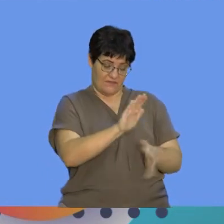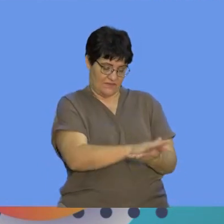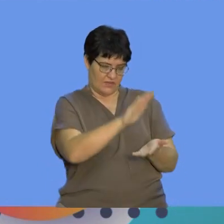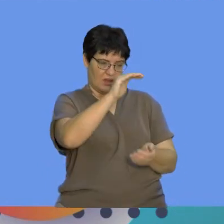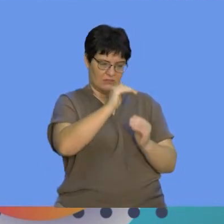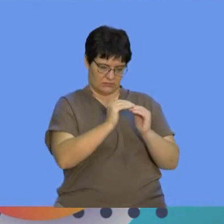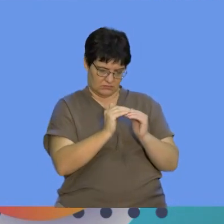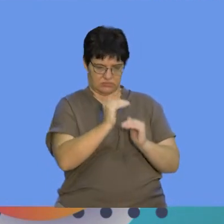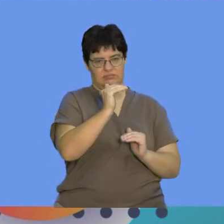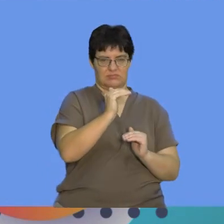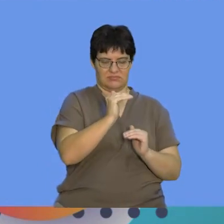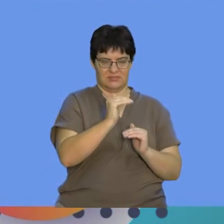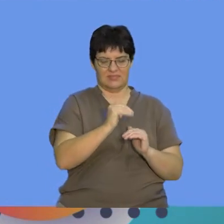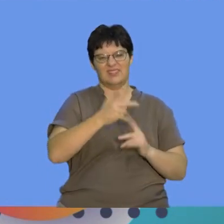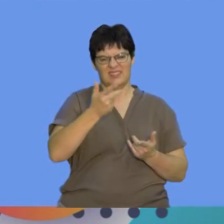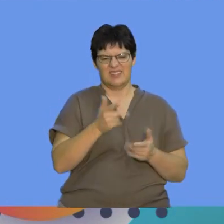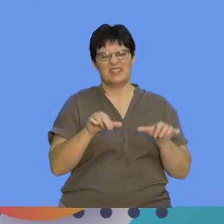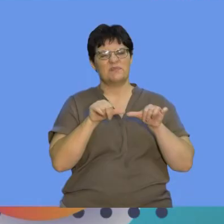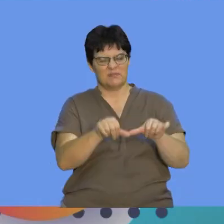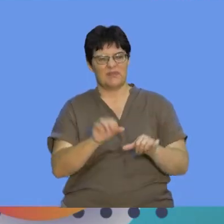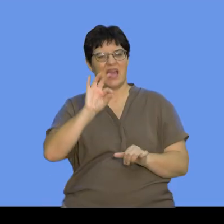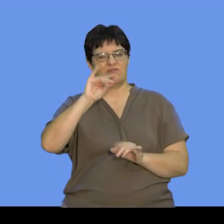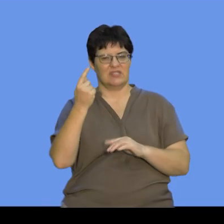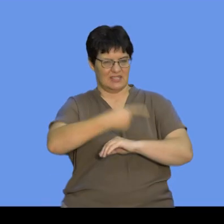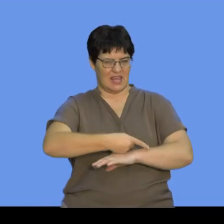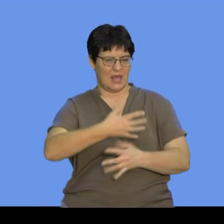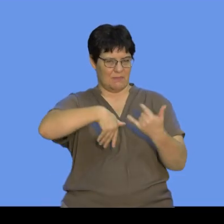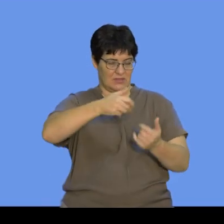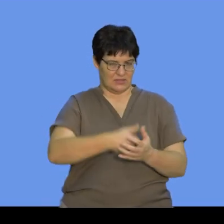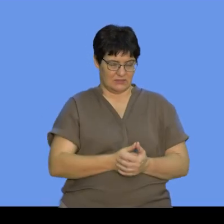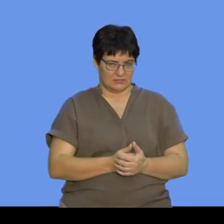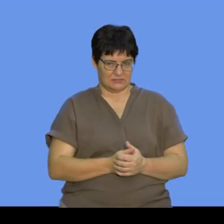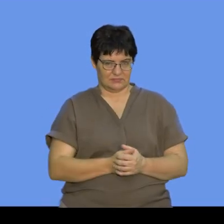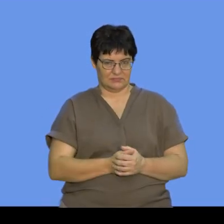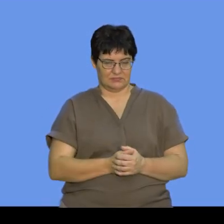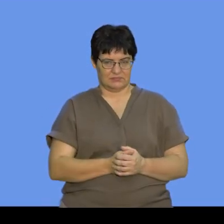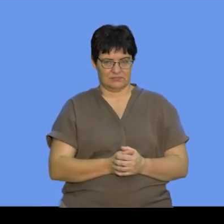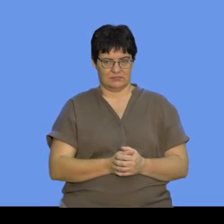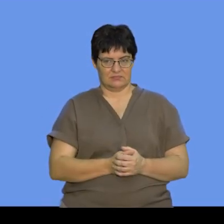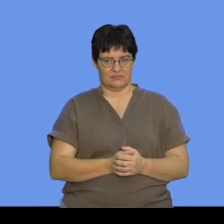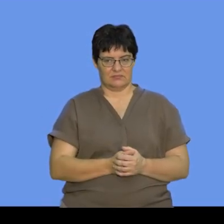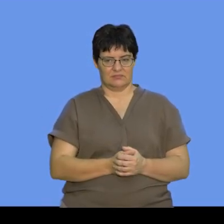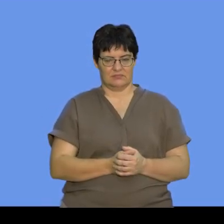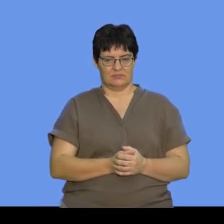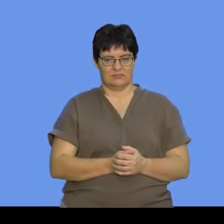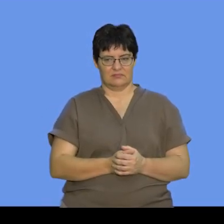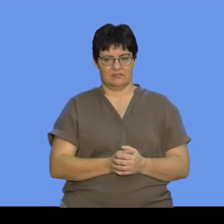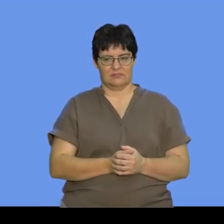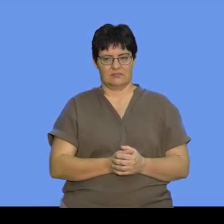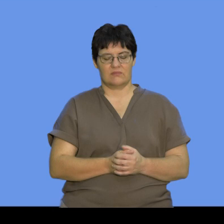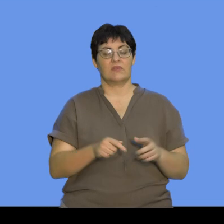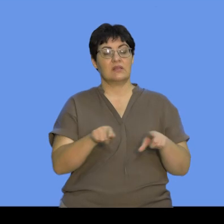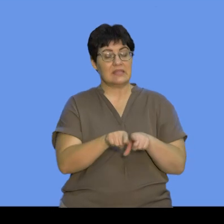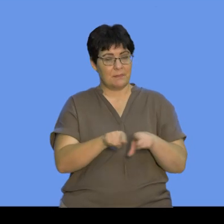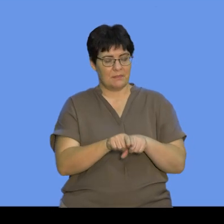common, everyday type of mixtures that would want to make, reference to. And then also we've got a